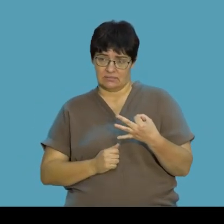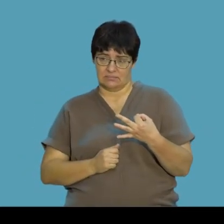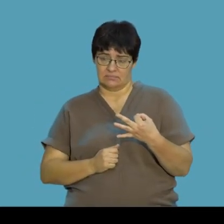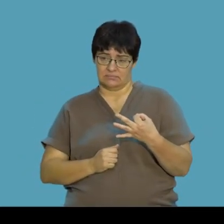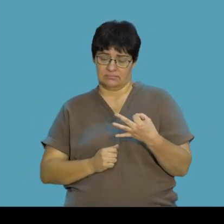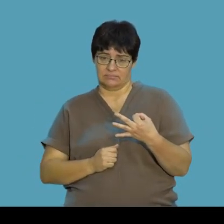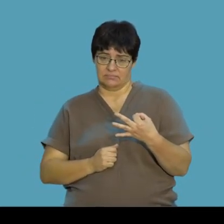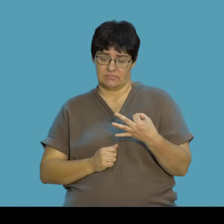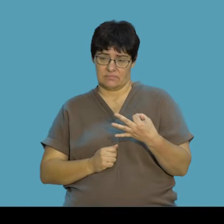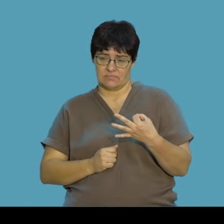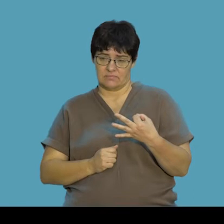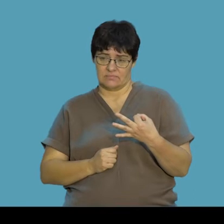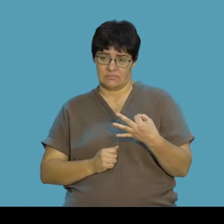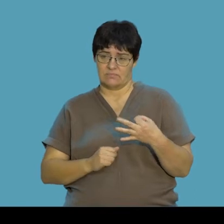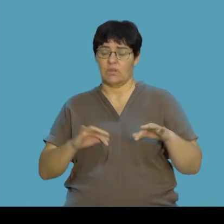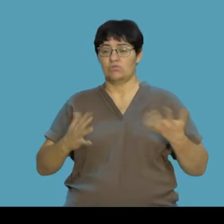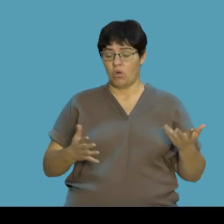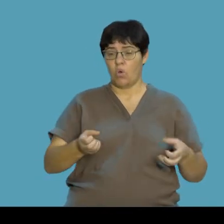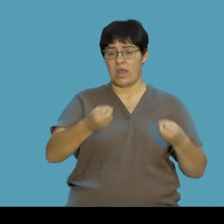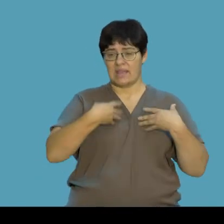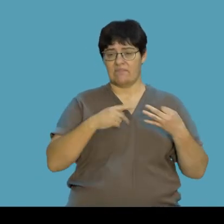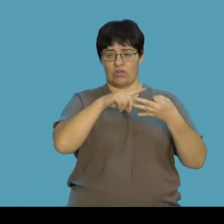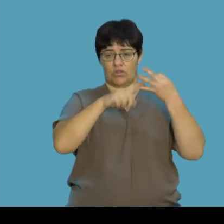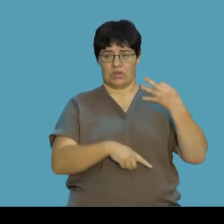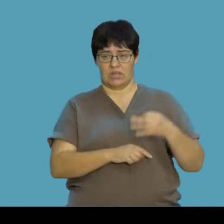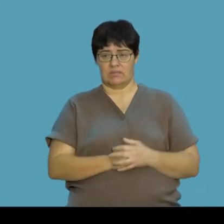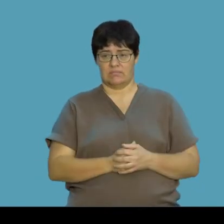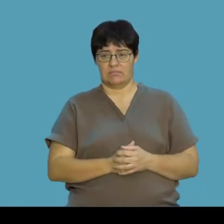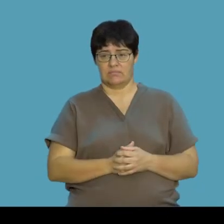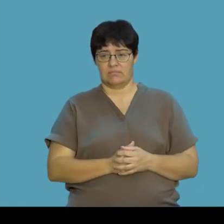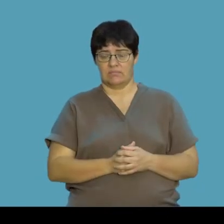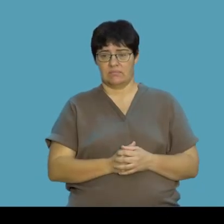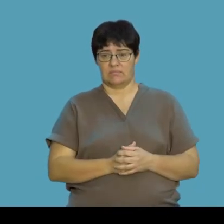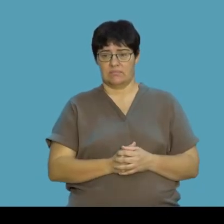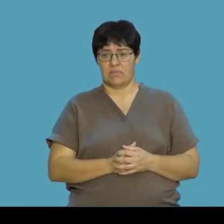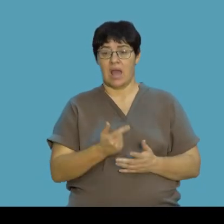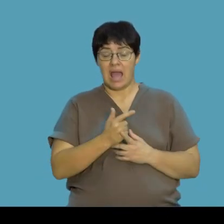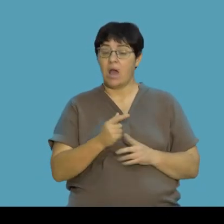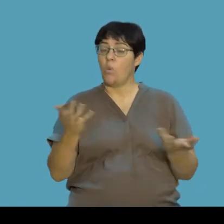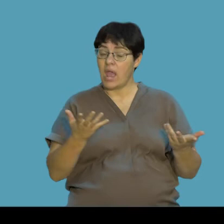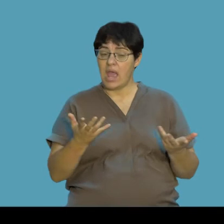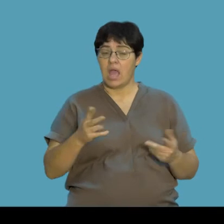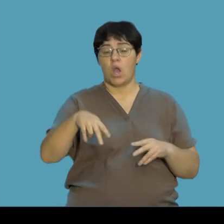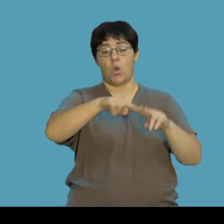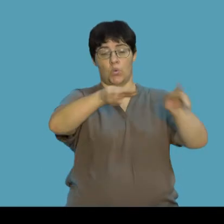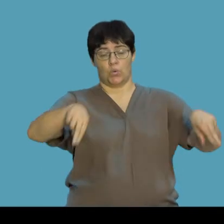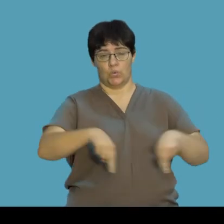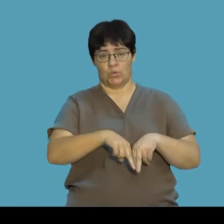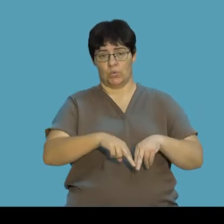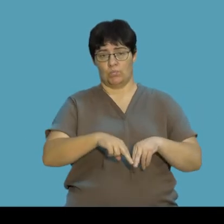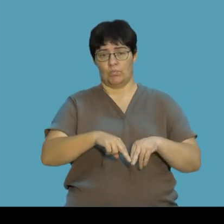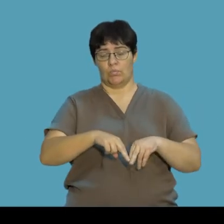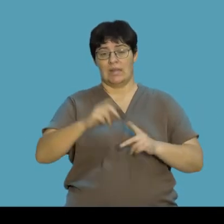or gas, right? So we are given three substances, okay, at room temperature, which is 23